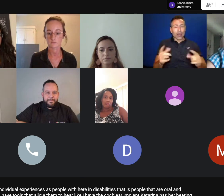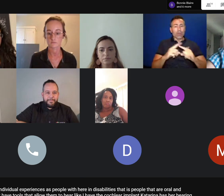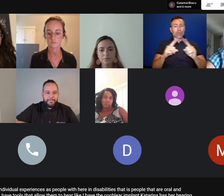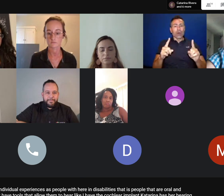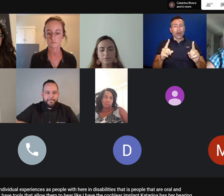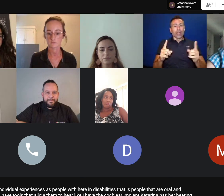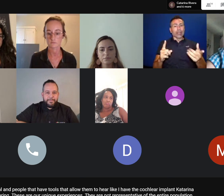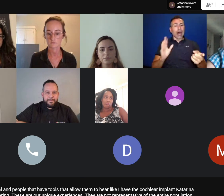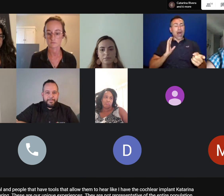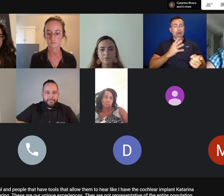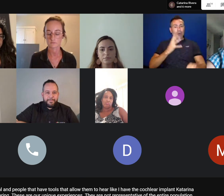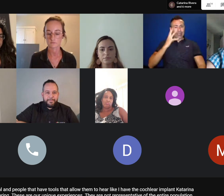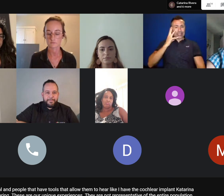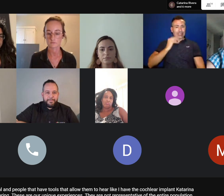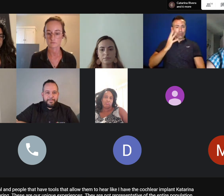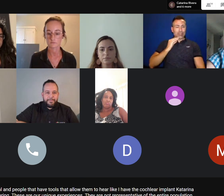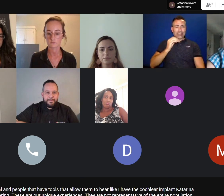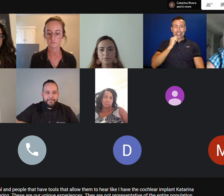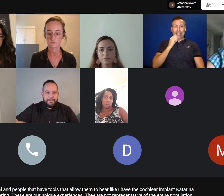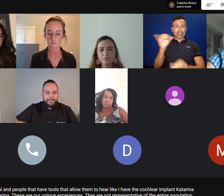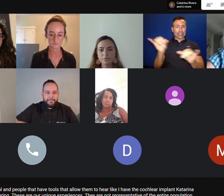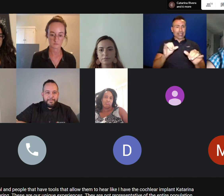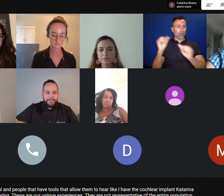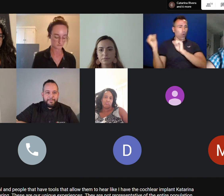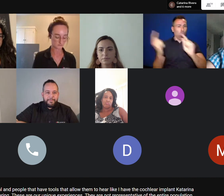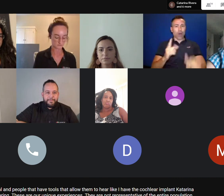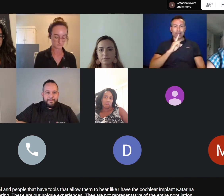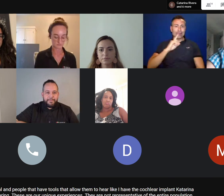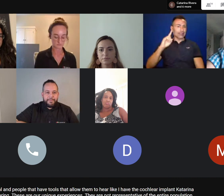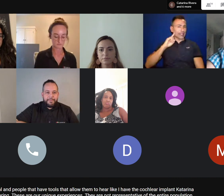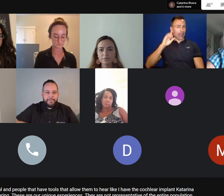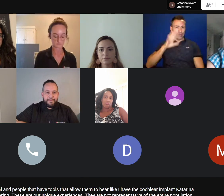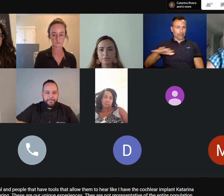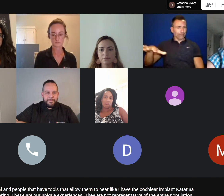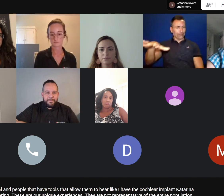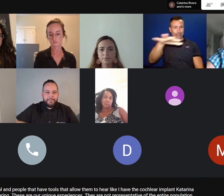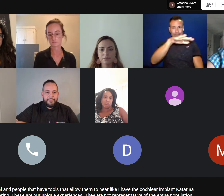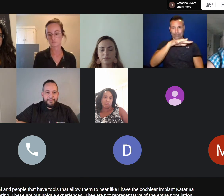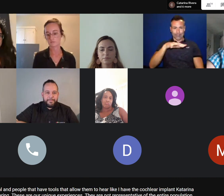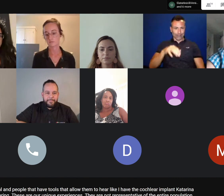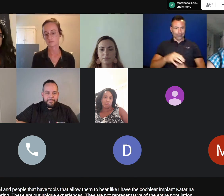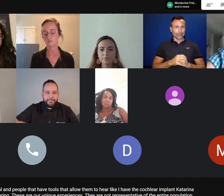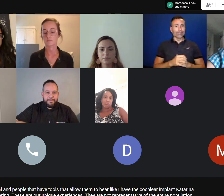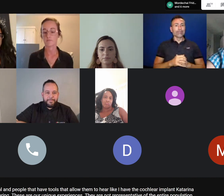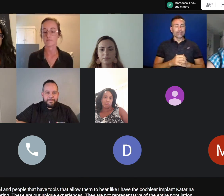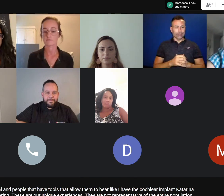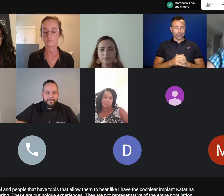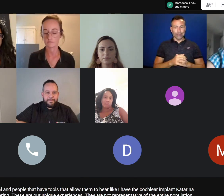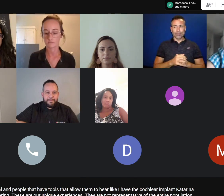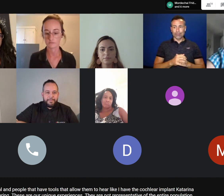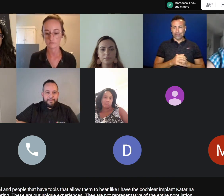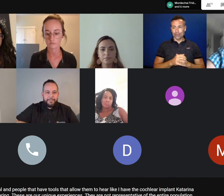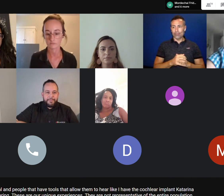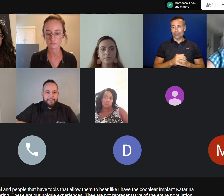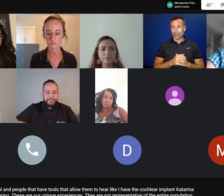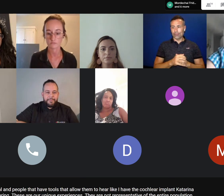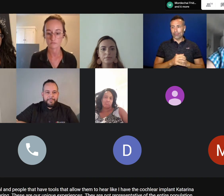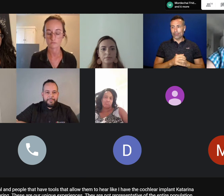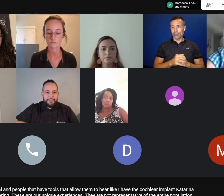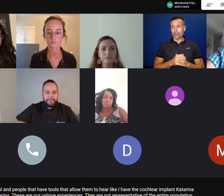individual experiences as the experiences of the deaf community. And then, let's see where we